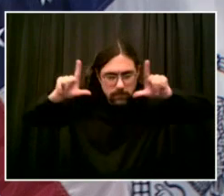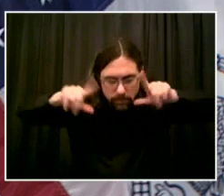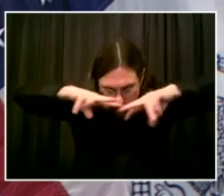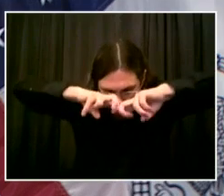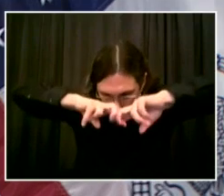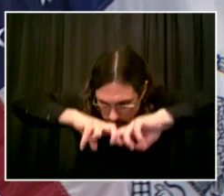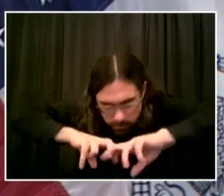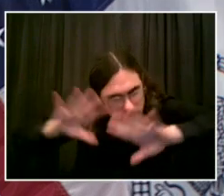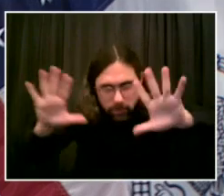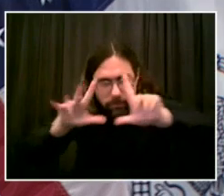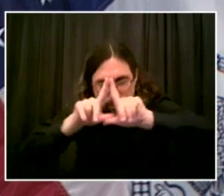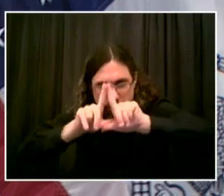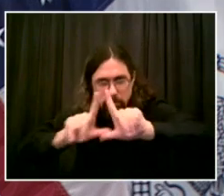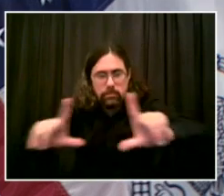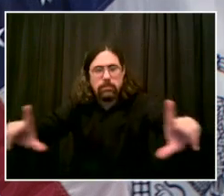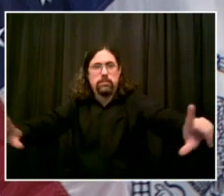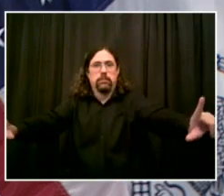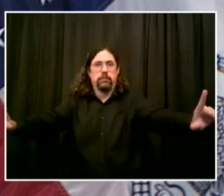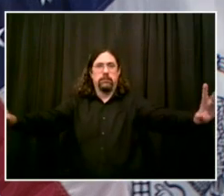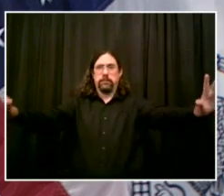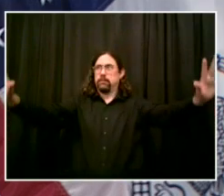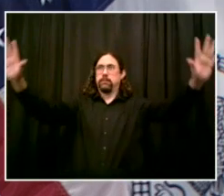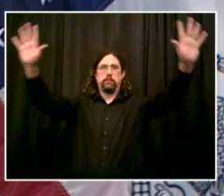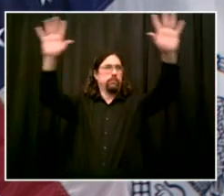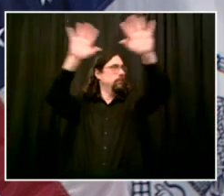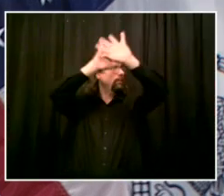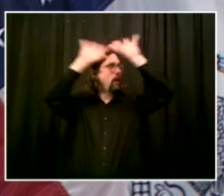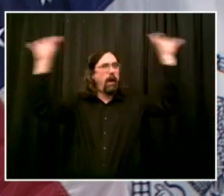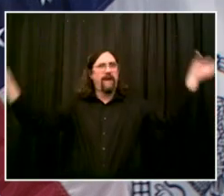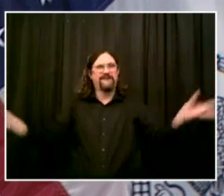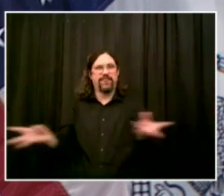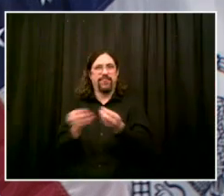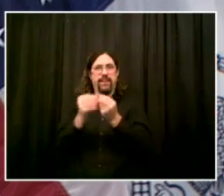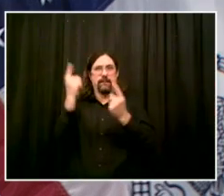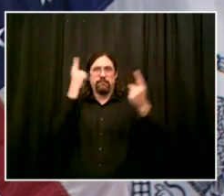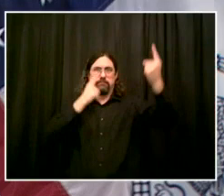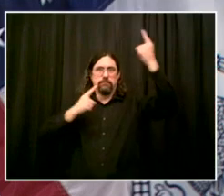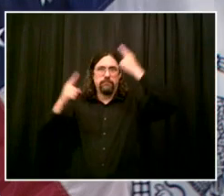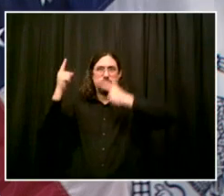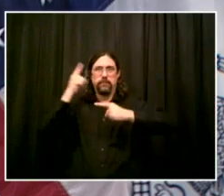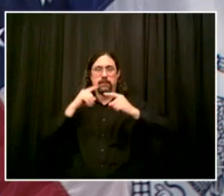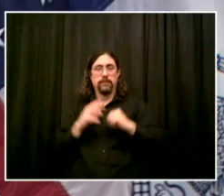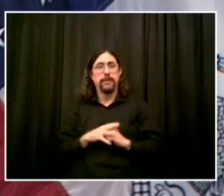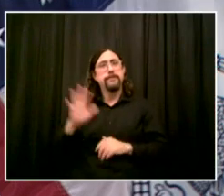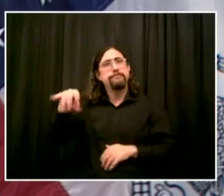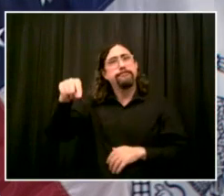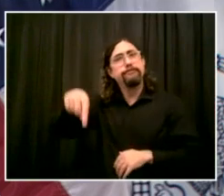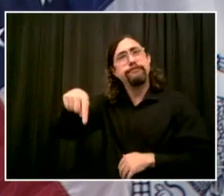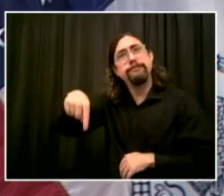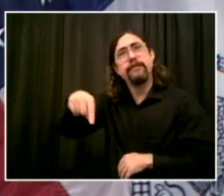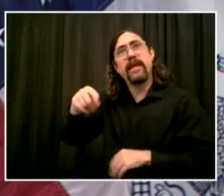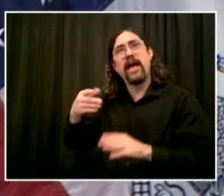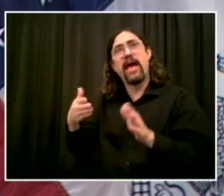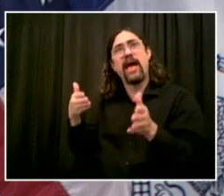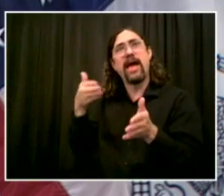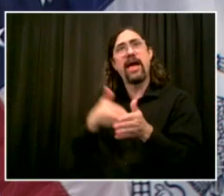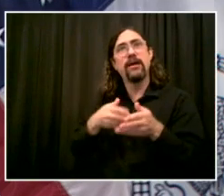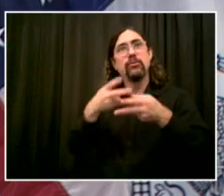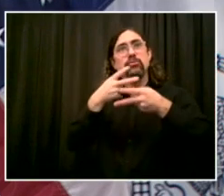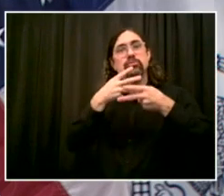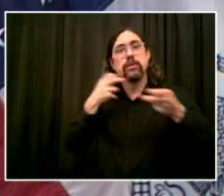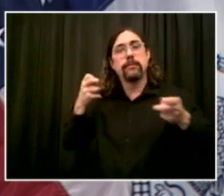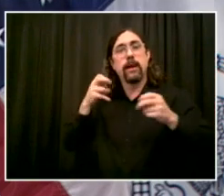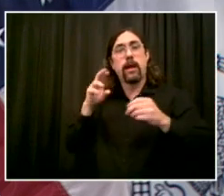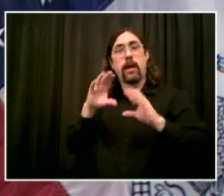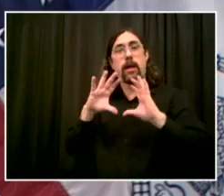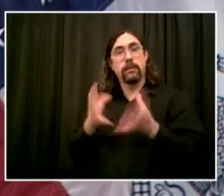commissioner had been thinking about for a variety of reasons for a long time. And Commissioner, I think if you would add for a moment, I think it's important